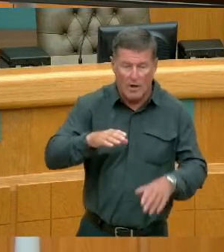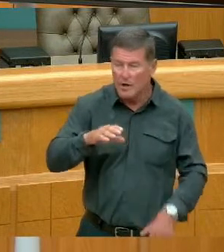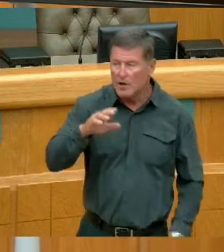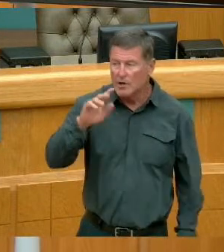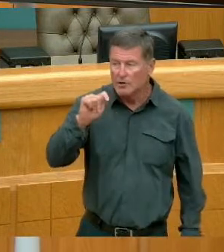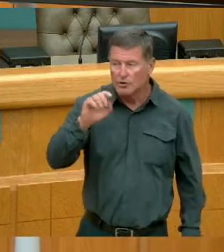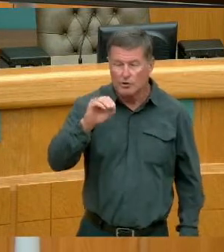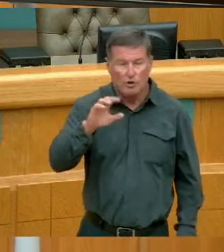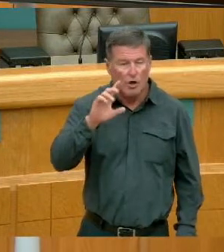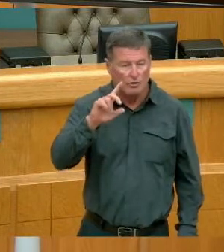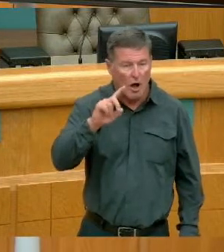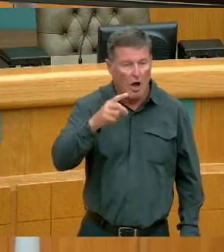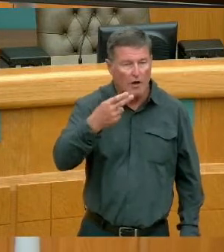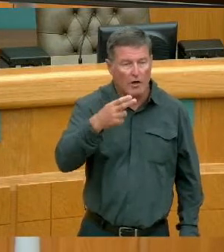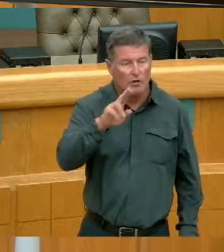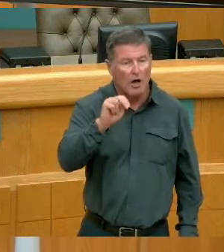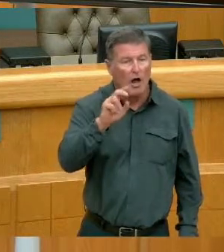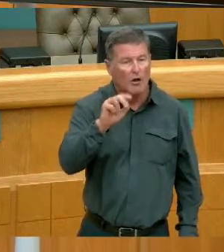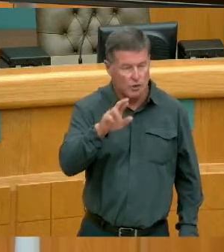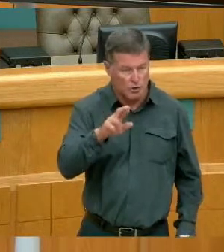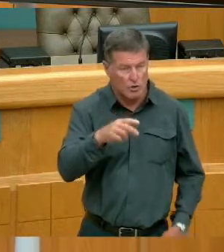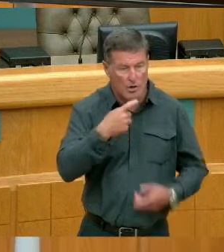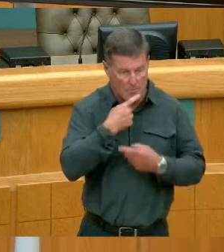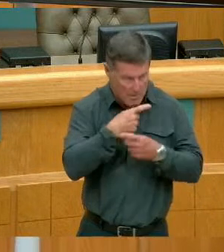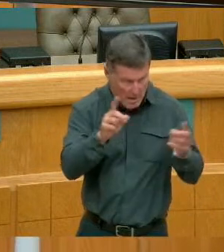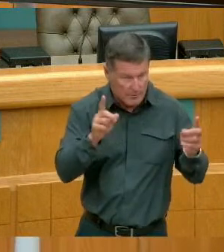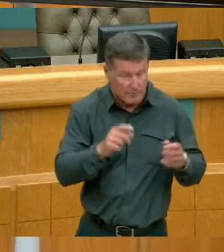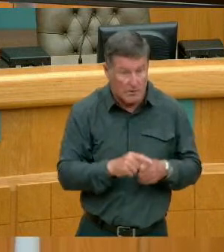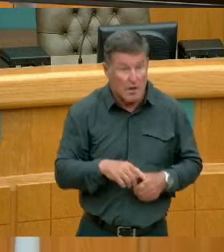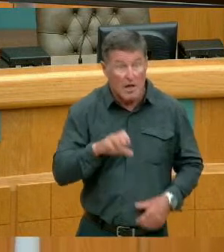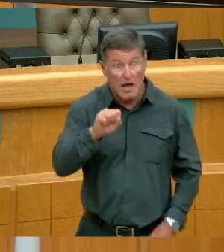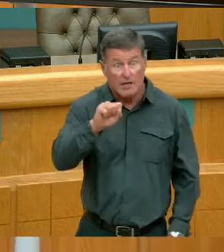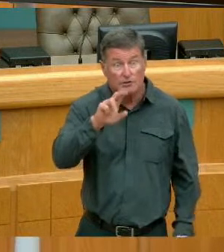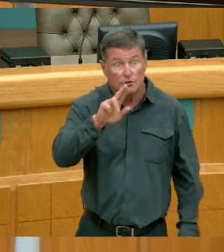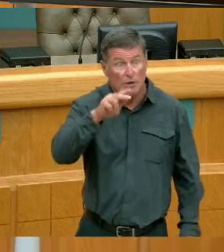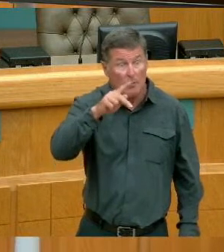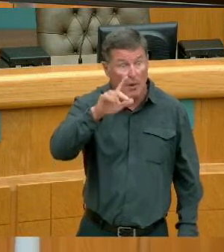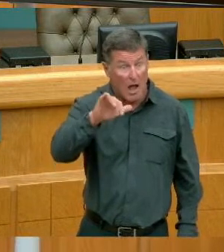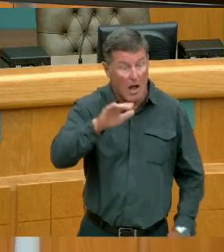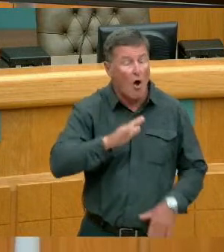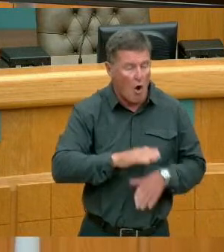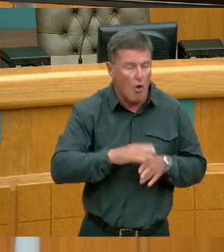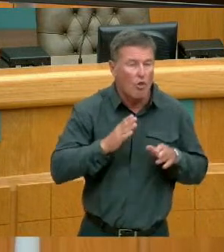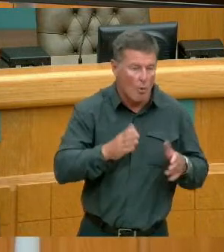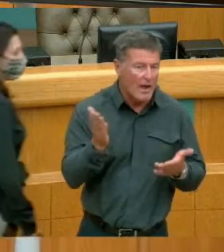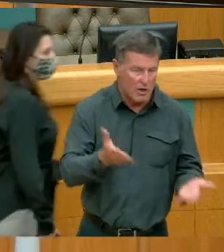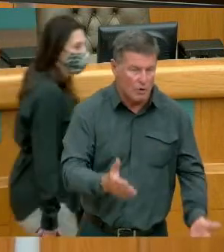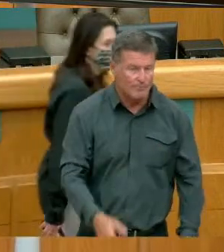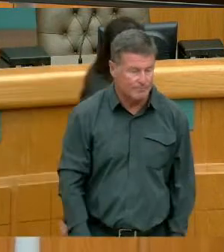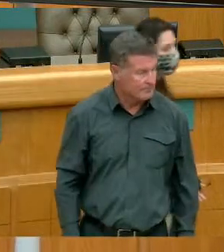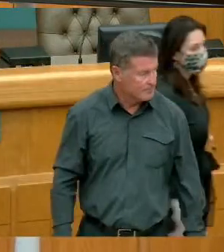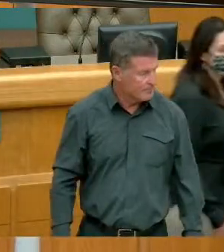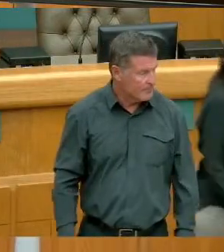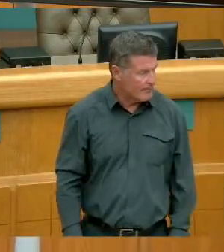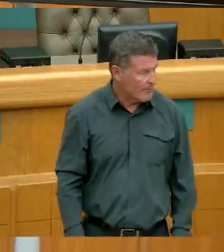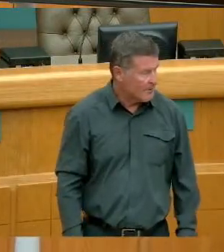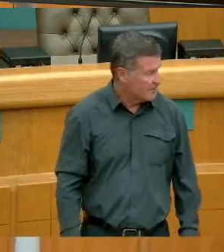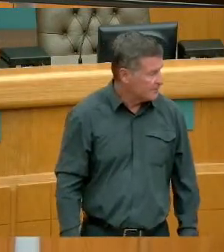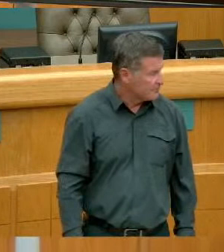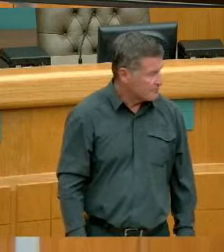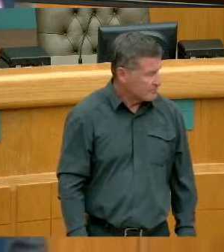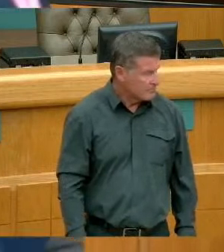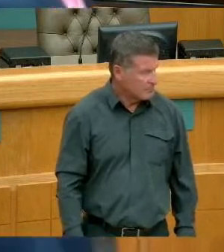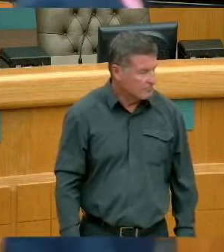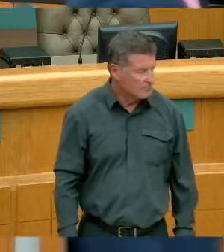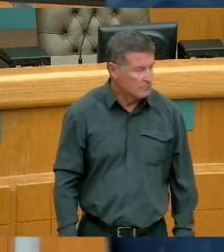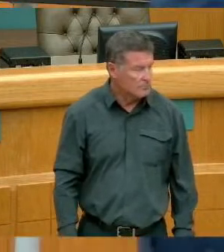today. Yeah, so many of the supplies are on the way here. I don't know if you want to add, Judge. I think the one